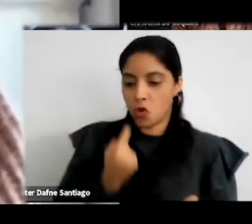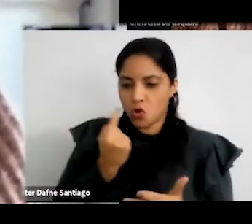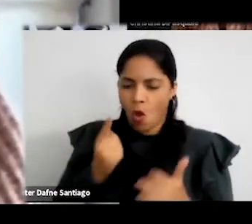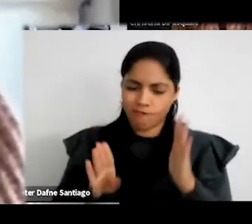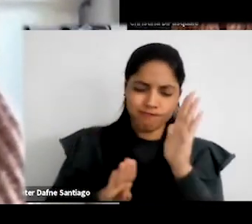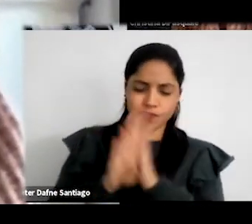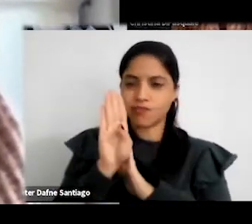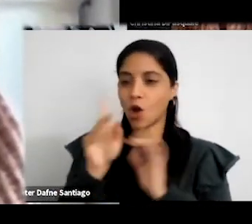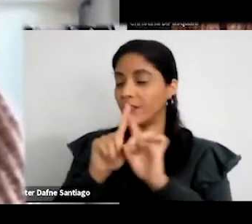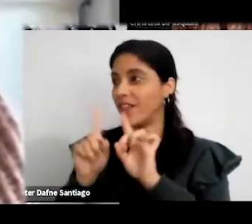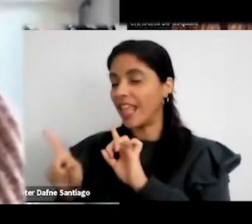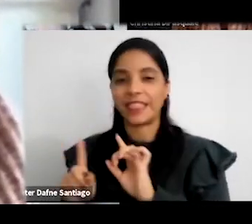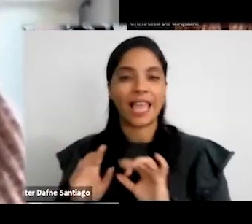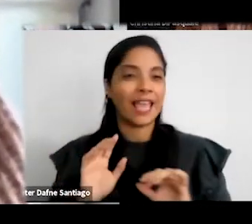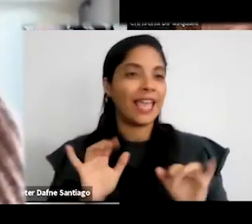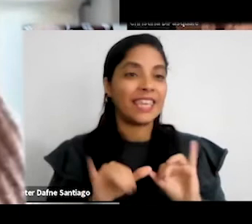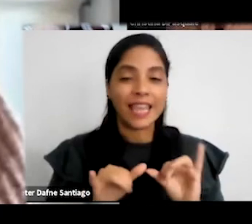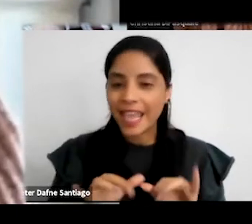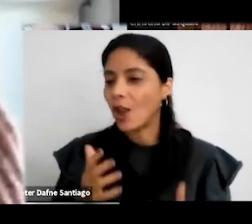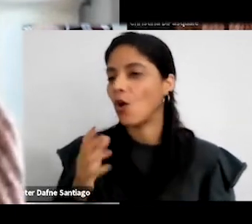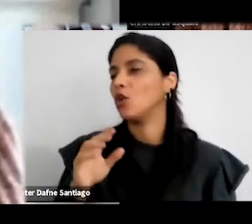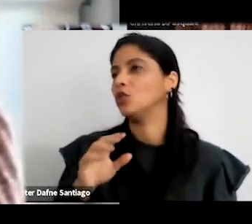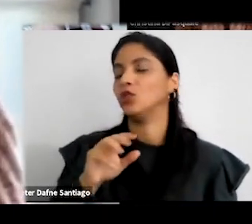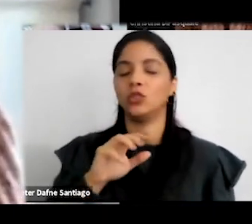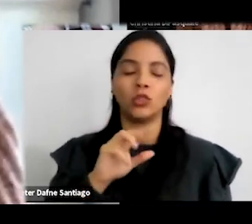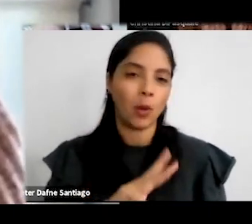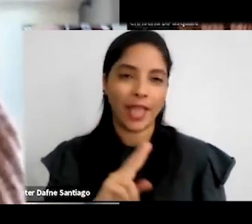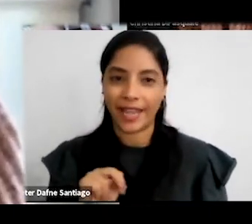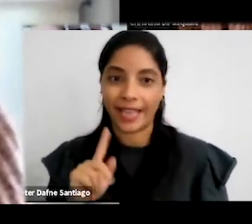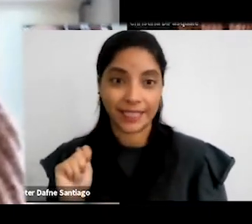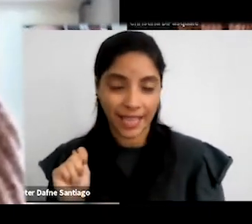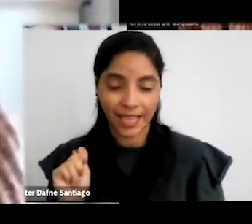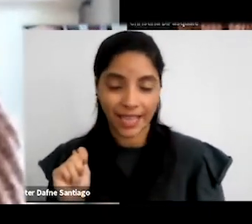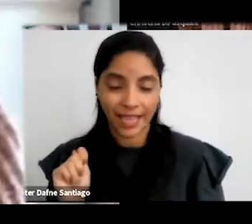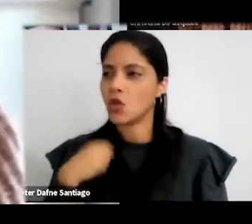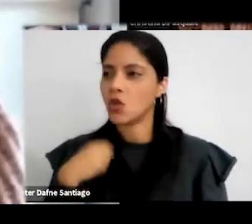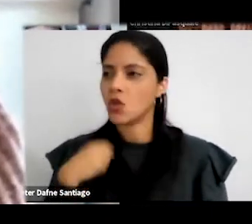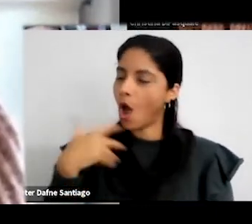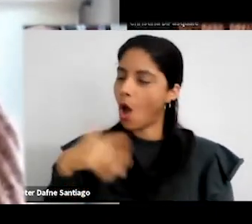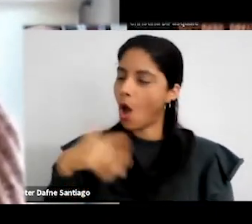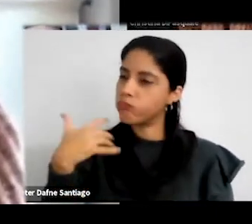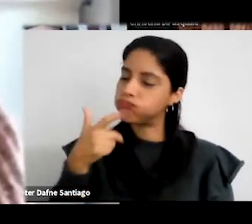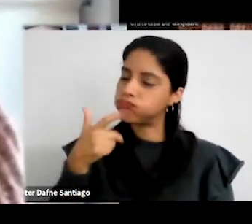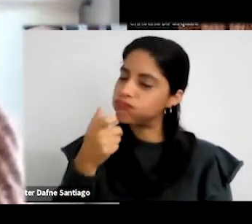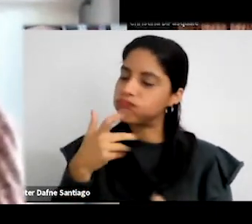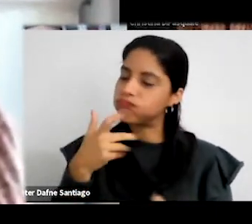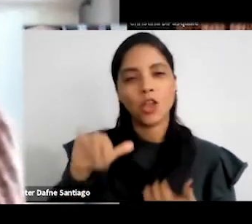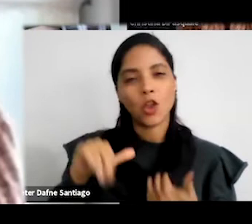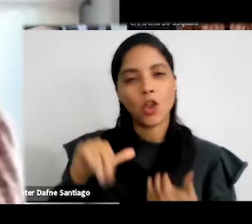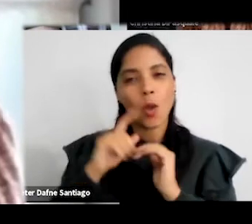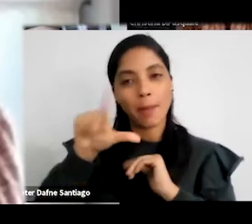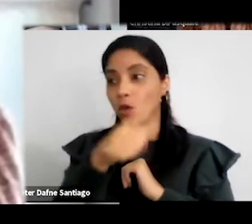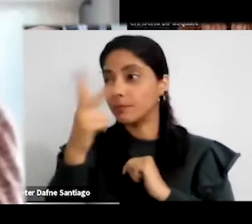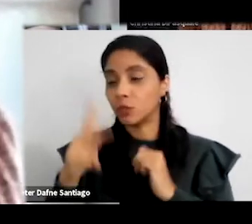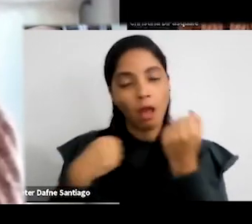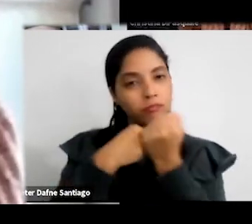at WNET. And it's just so fascinating. And, later contributed to the development of what we see now as captions for the